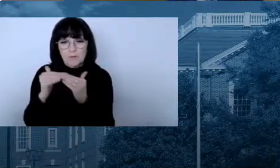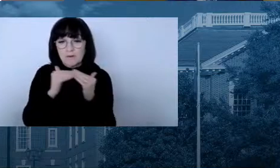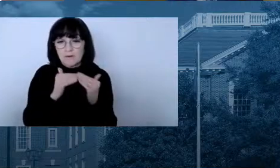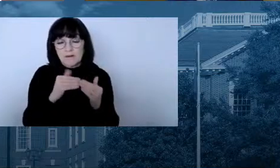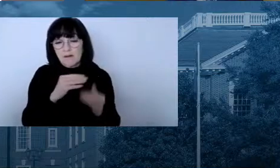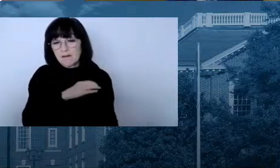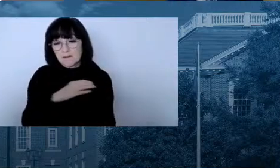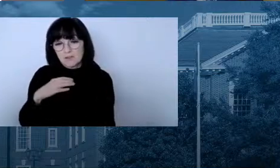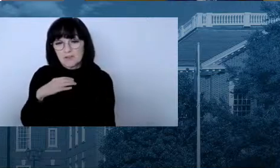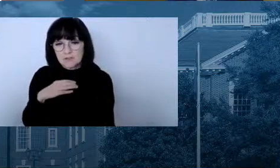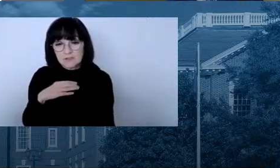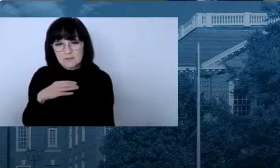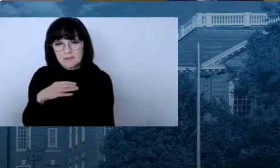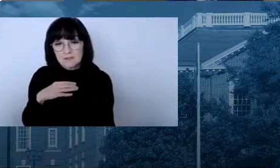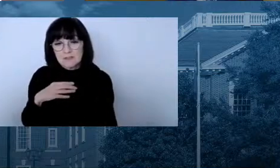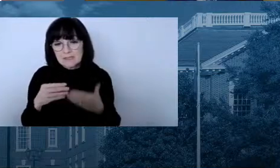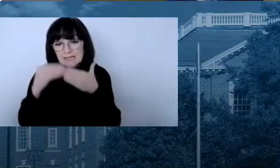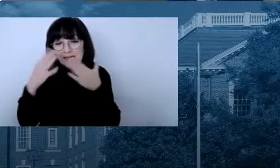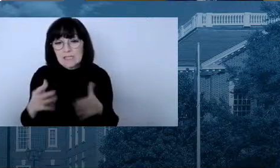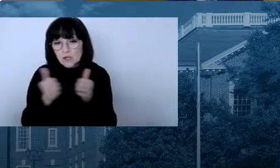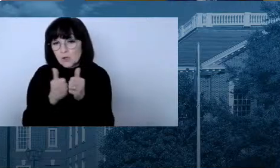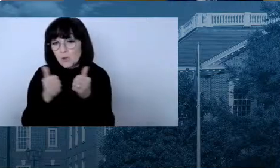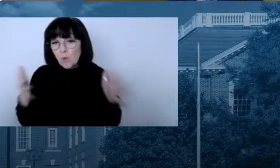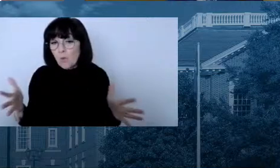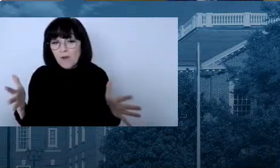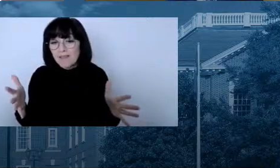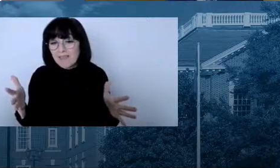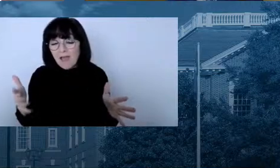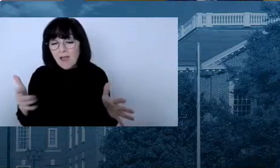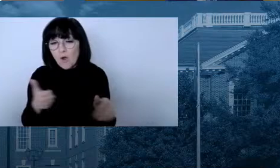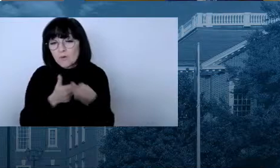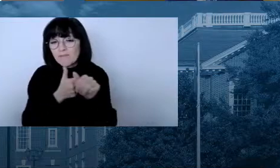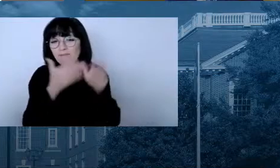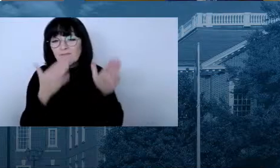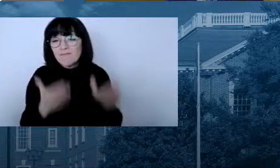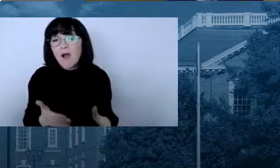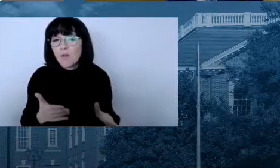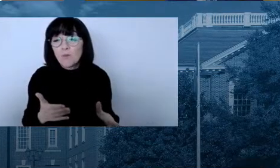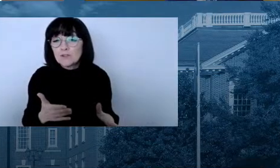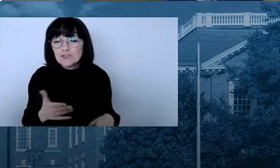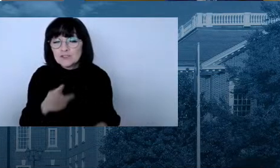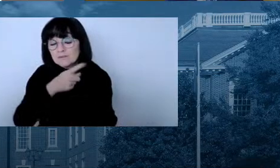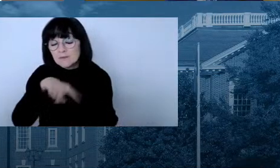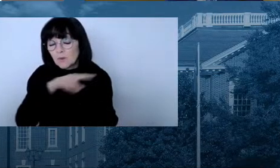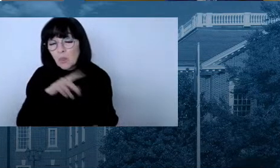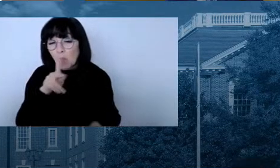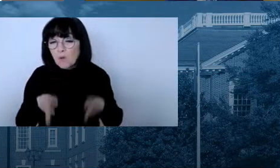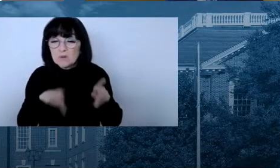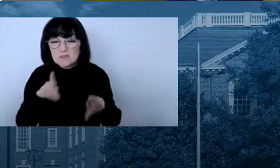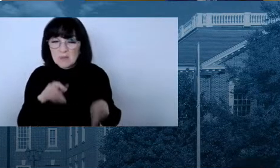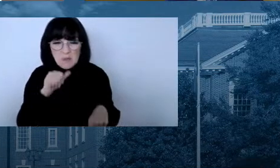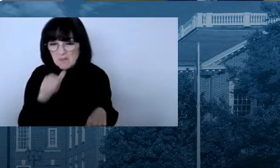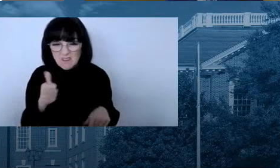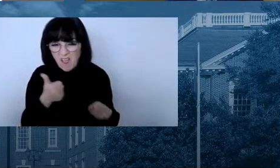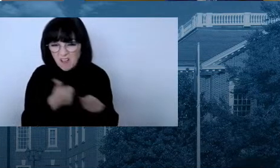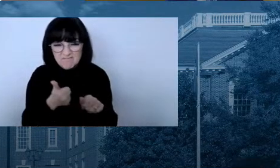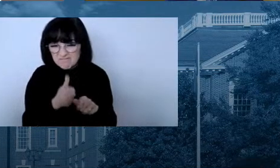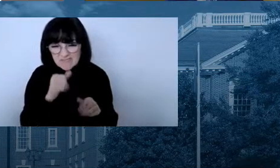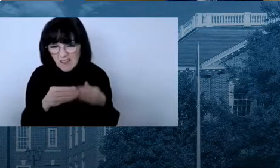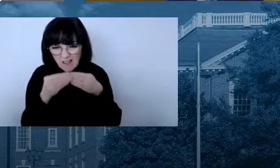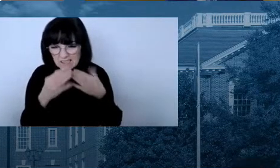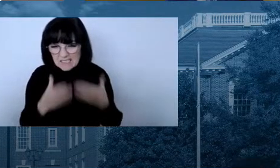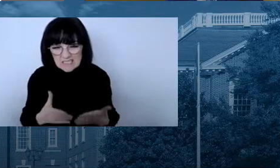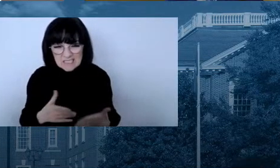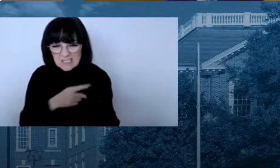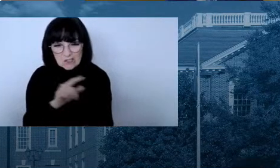leader without followers is just a man or woman out for a walk. And if I as governor, as our healthcare